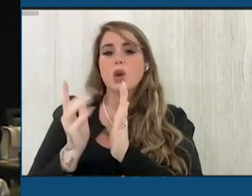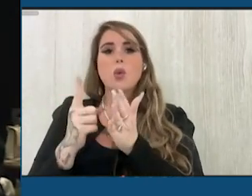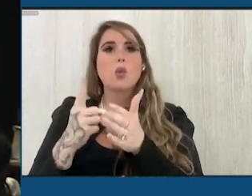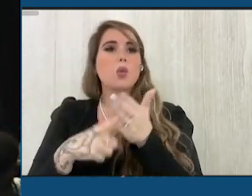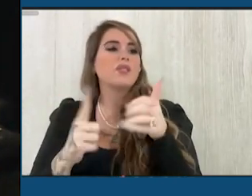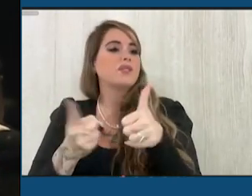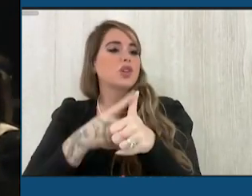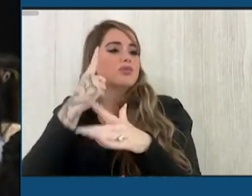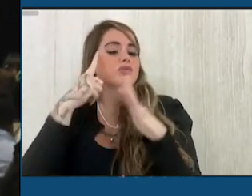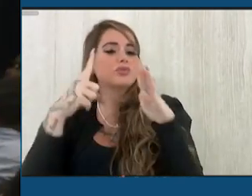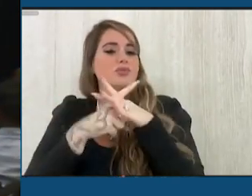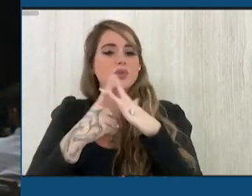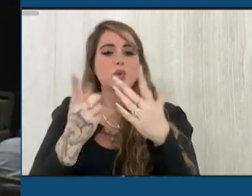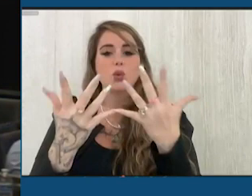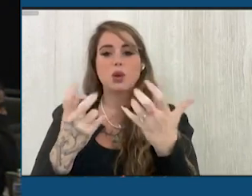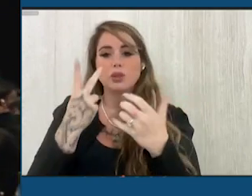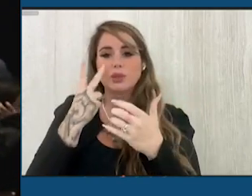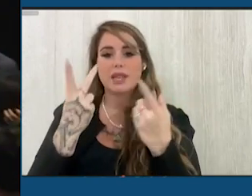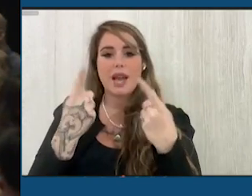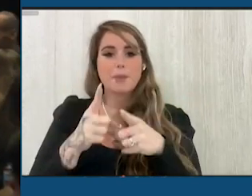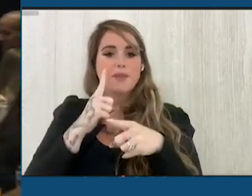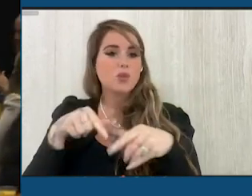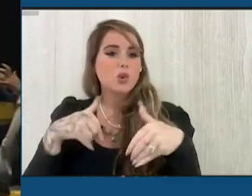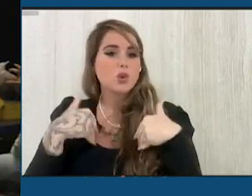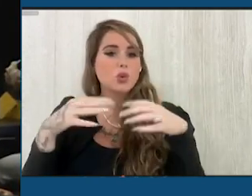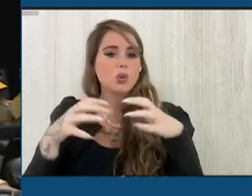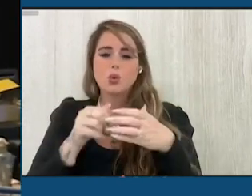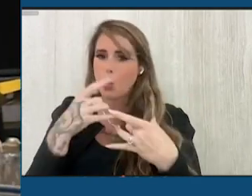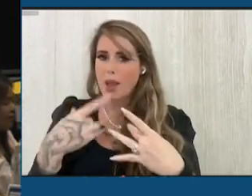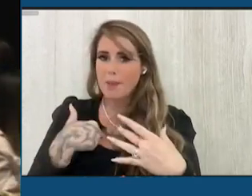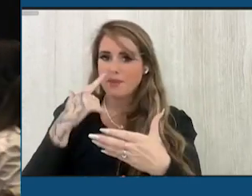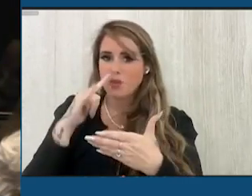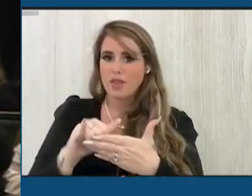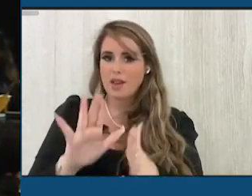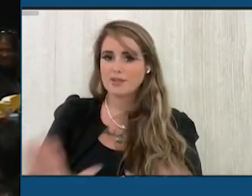to mind? Don't hate me for that.